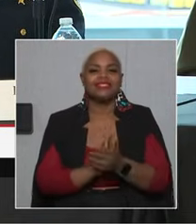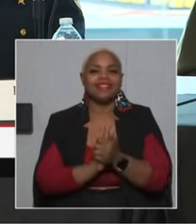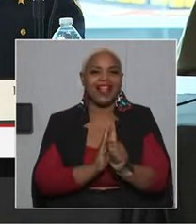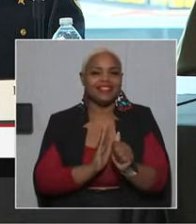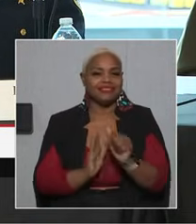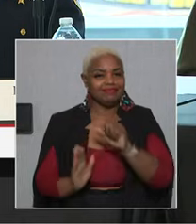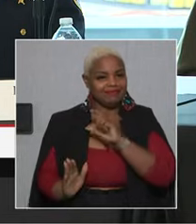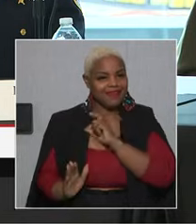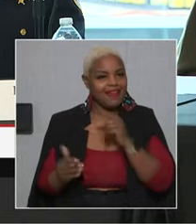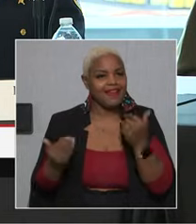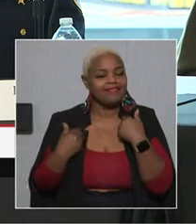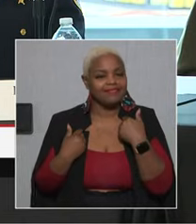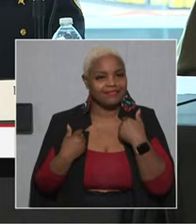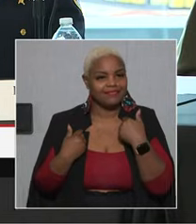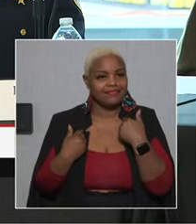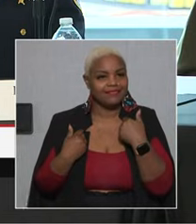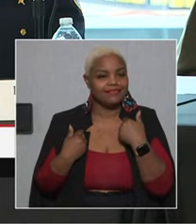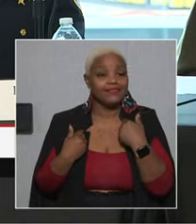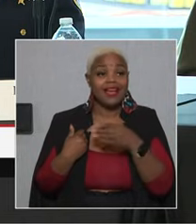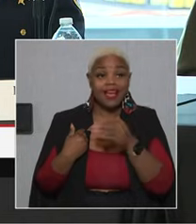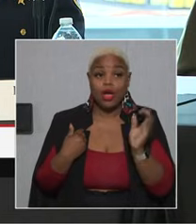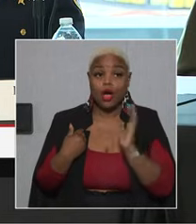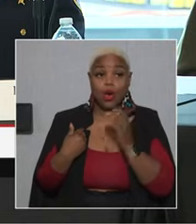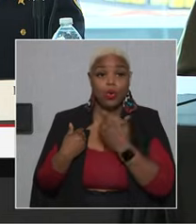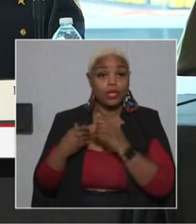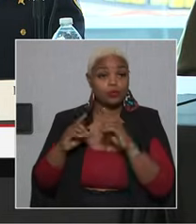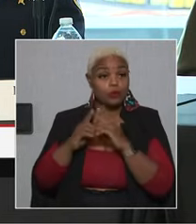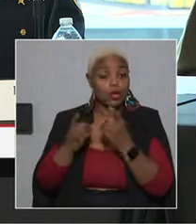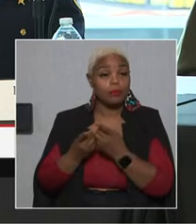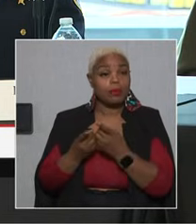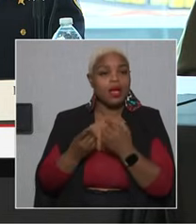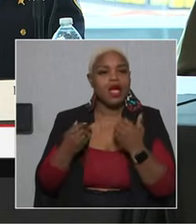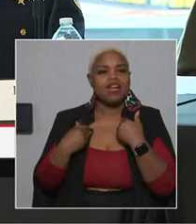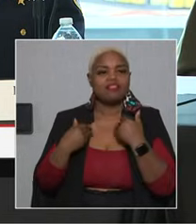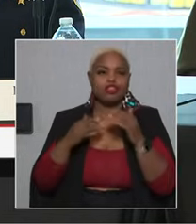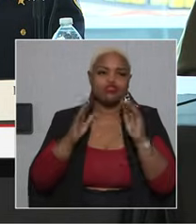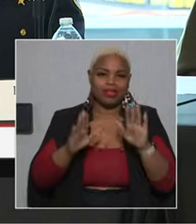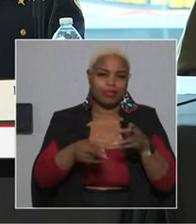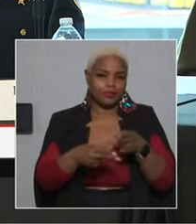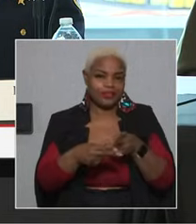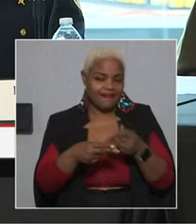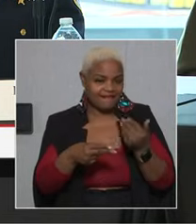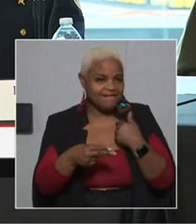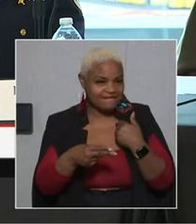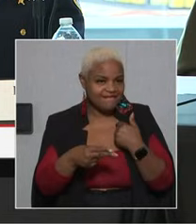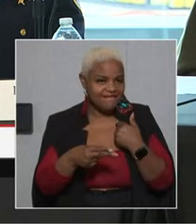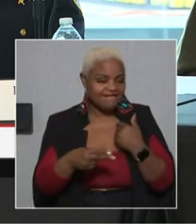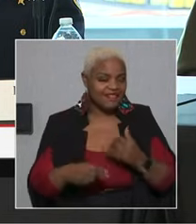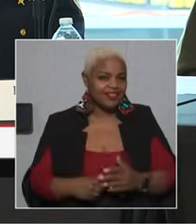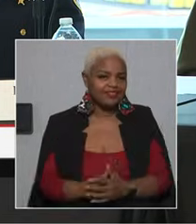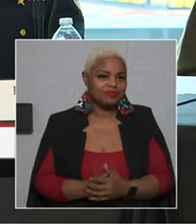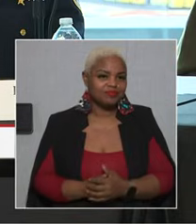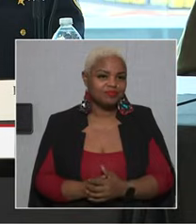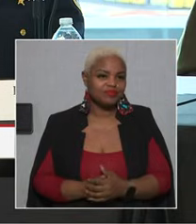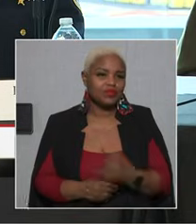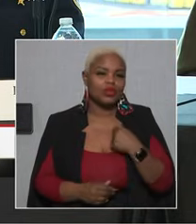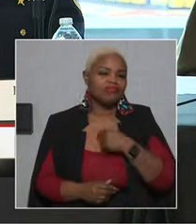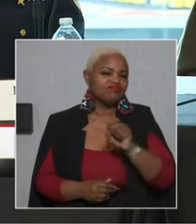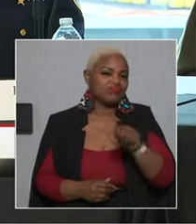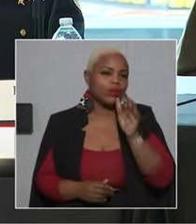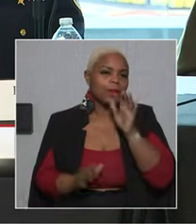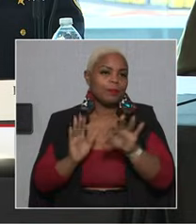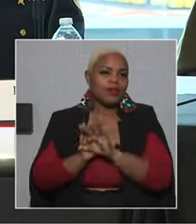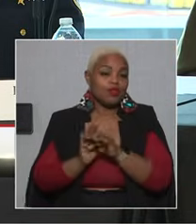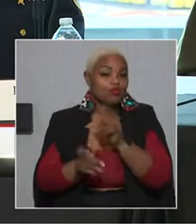great reputation of our department. So I wouldn't call it a challenge. We will have the right person in